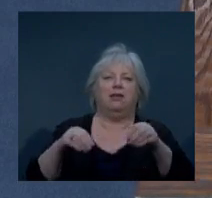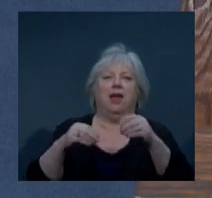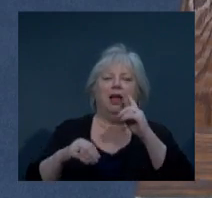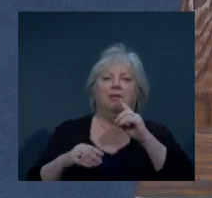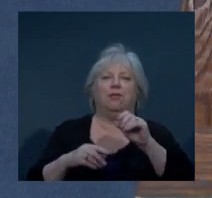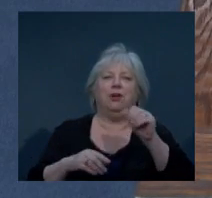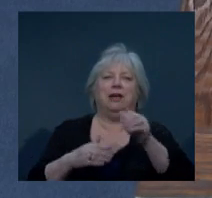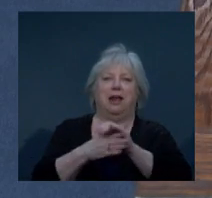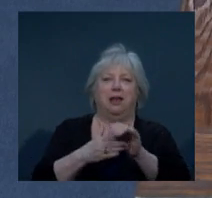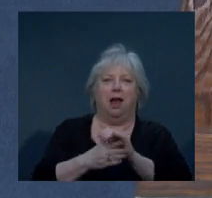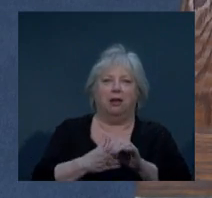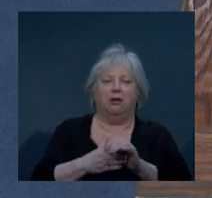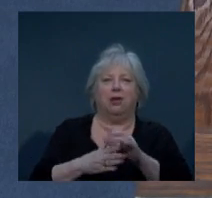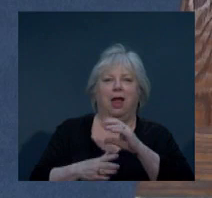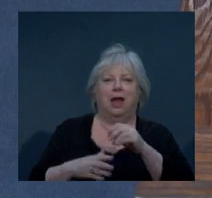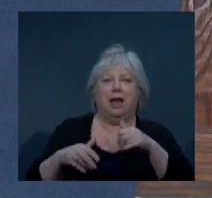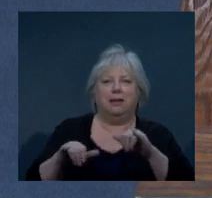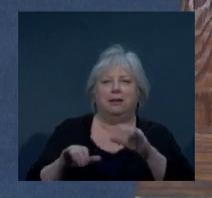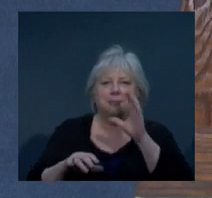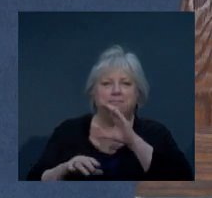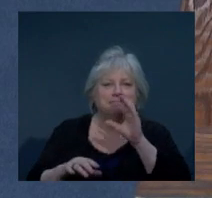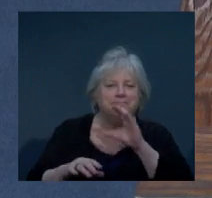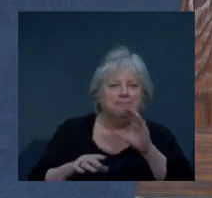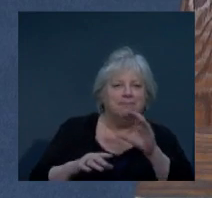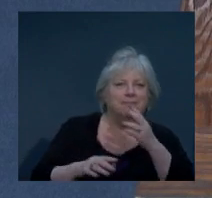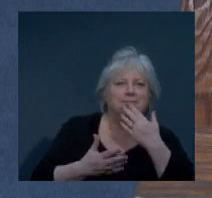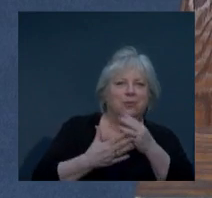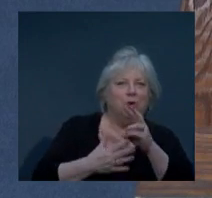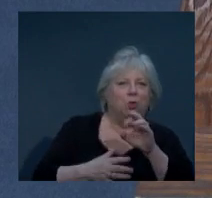haunt Goodwill looking for golf clubs.